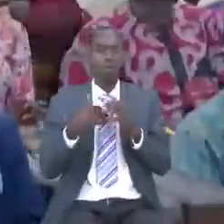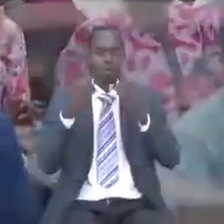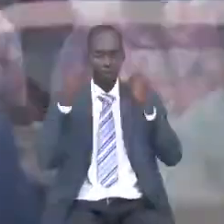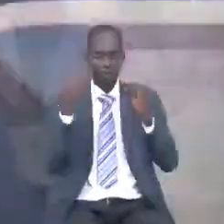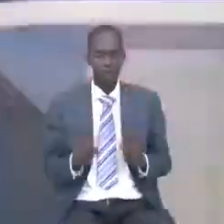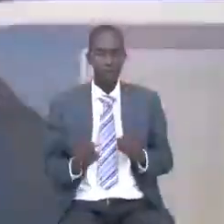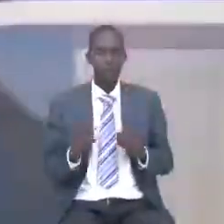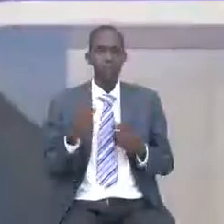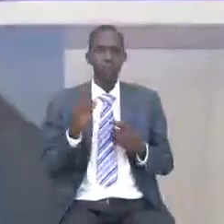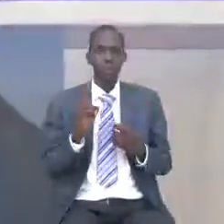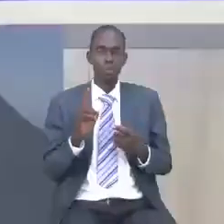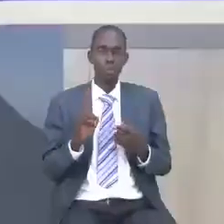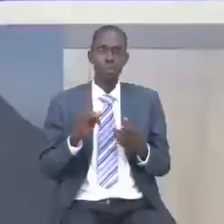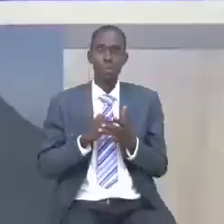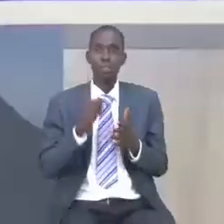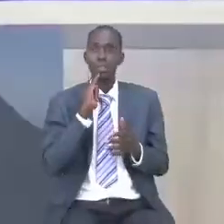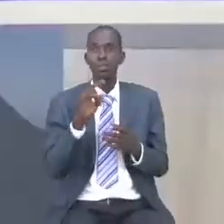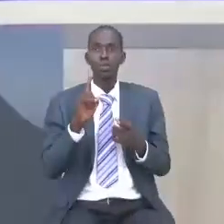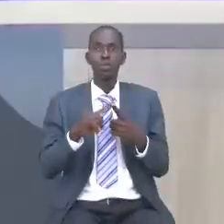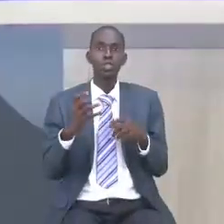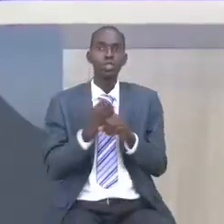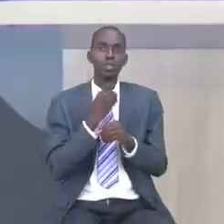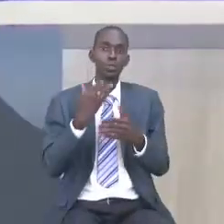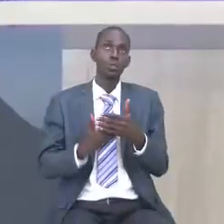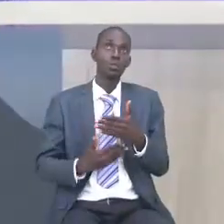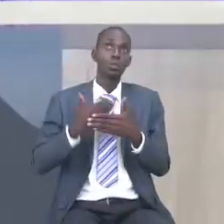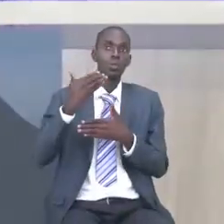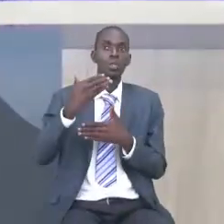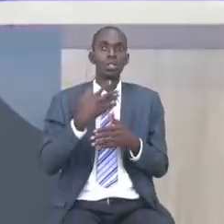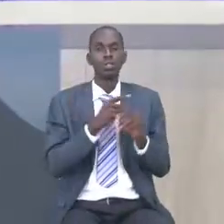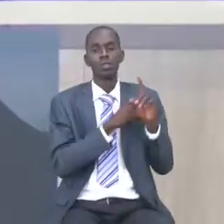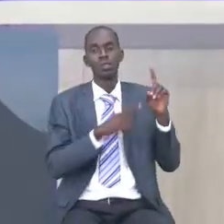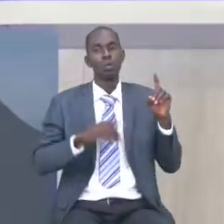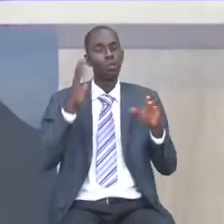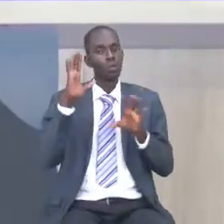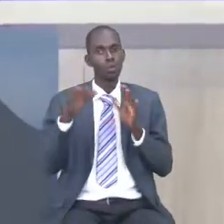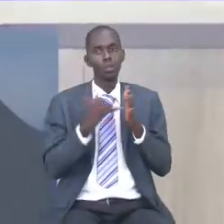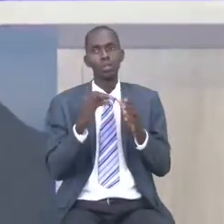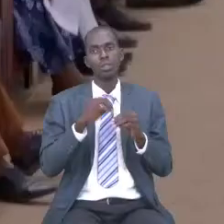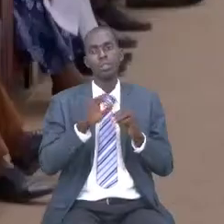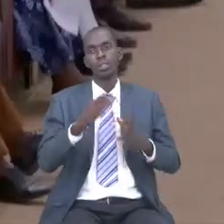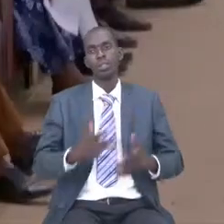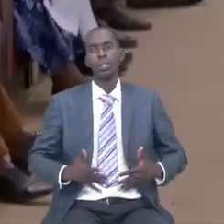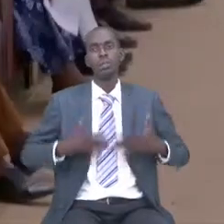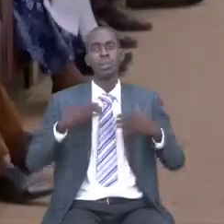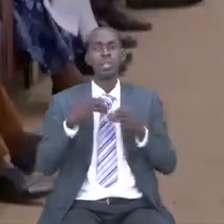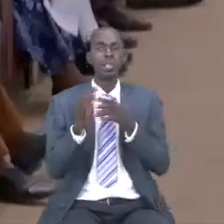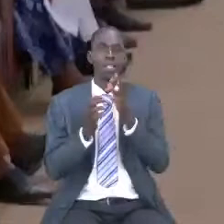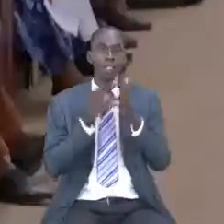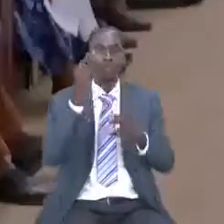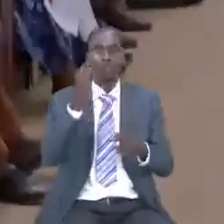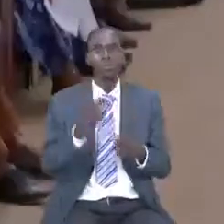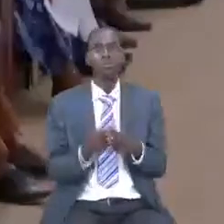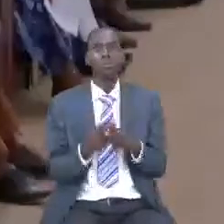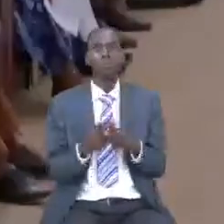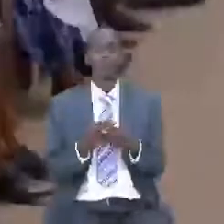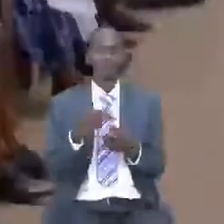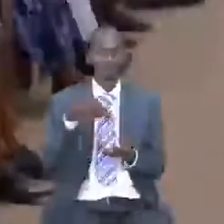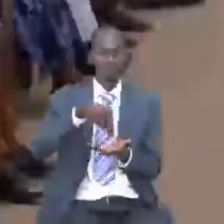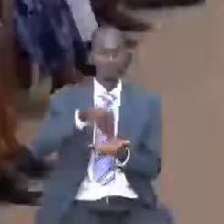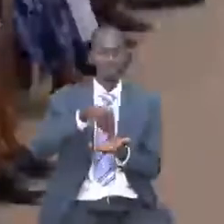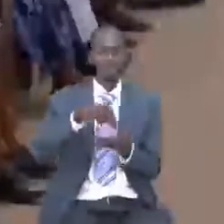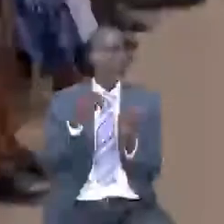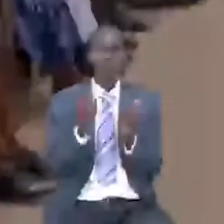you further, the Lord fulfill it in your life in Jesus' name. Stand up with